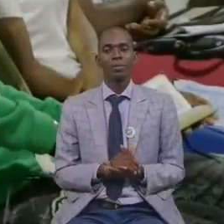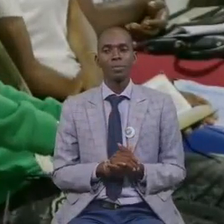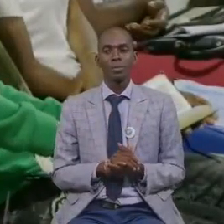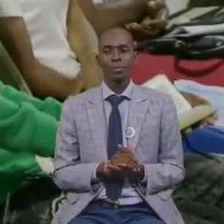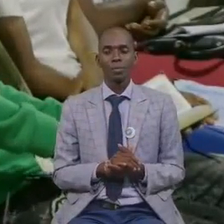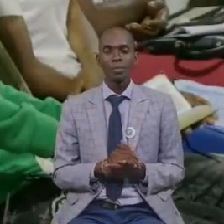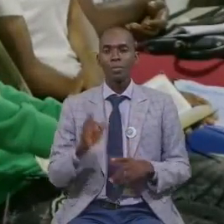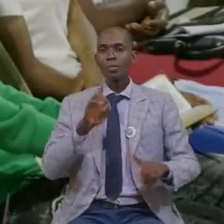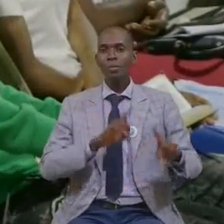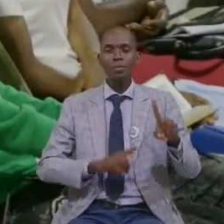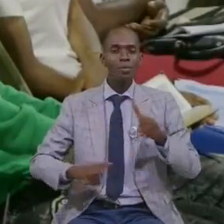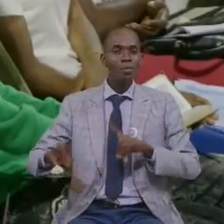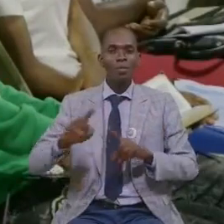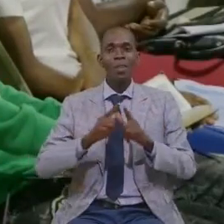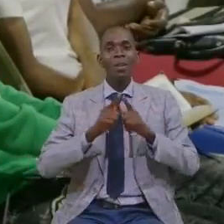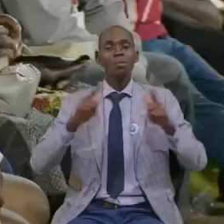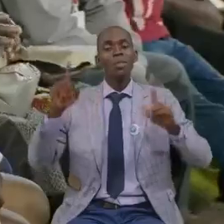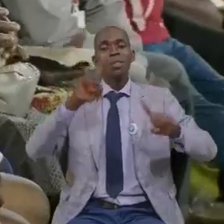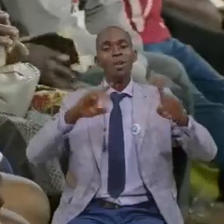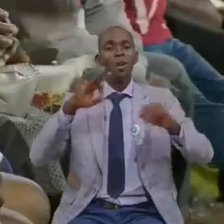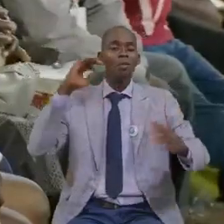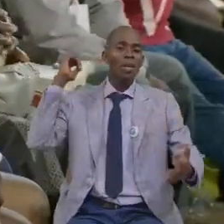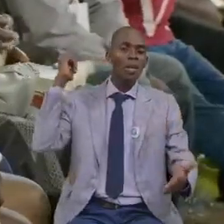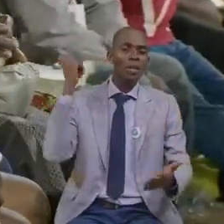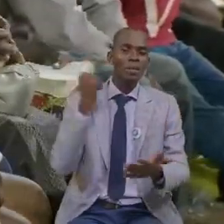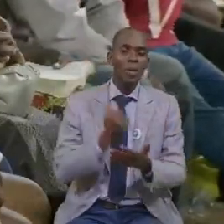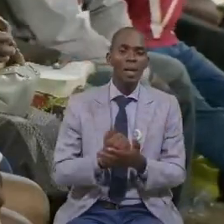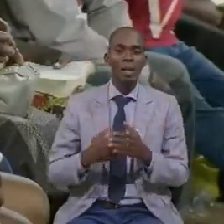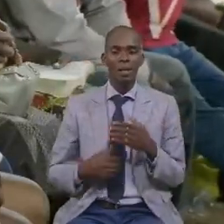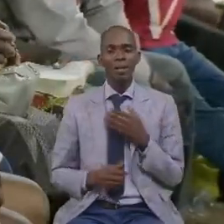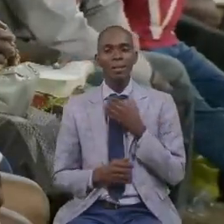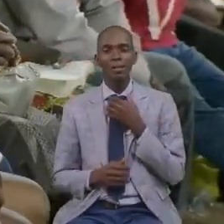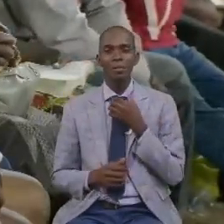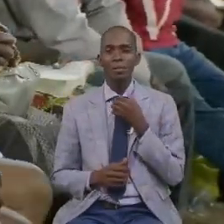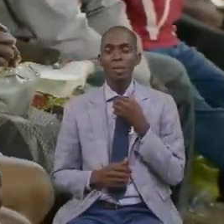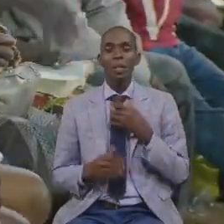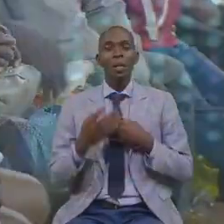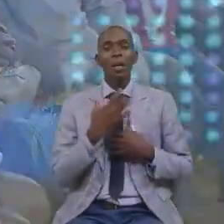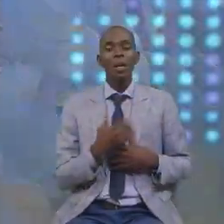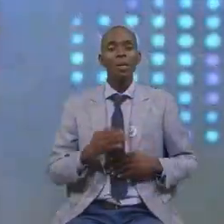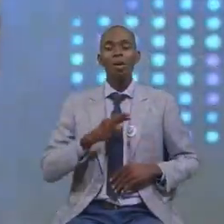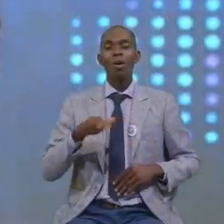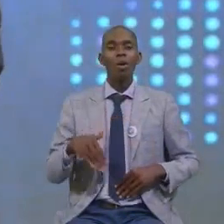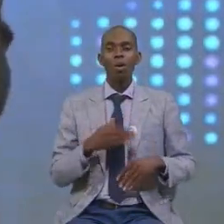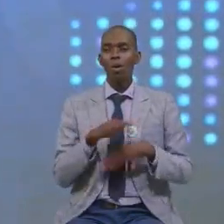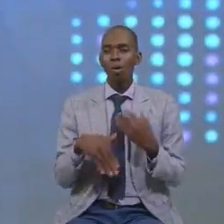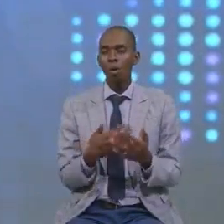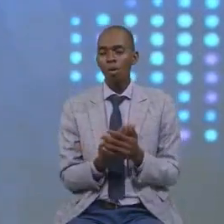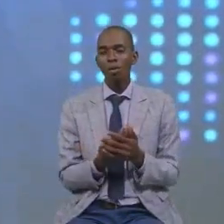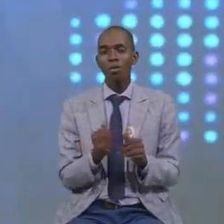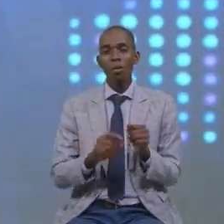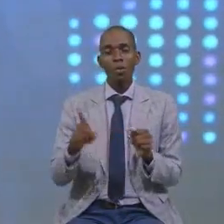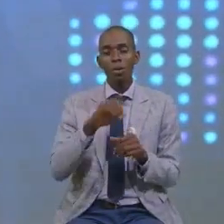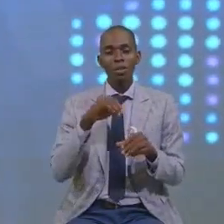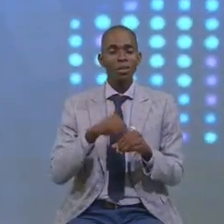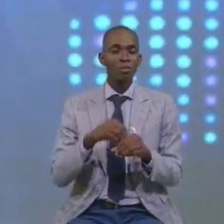me Alpha location. Amen. Amen. And all those all over the globe, here is